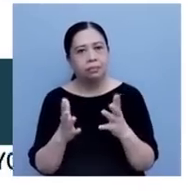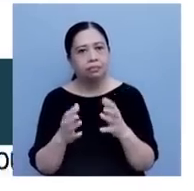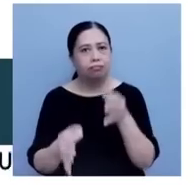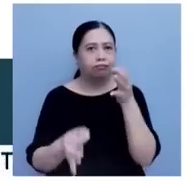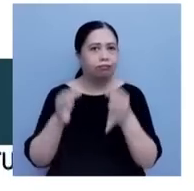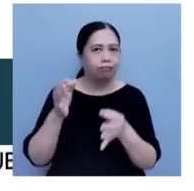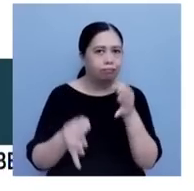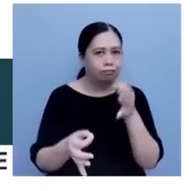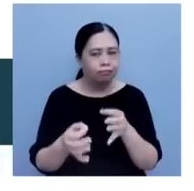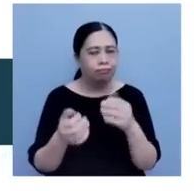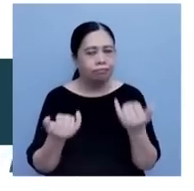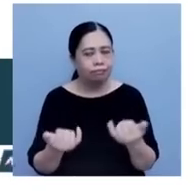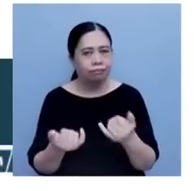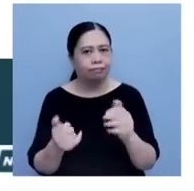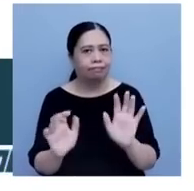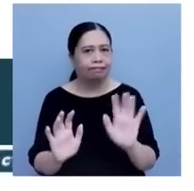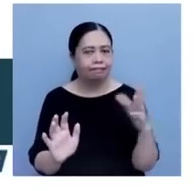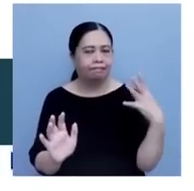judgments at this point, Carmina.